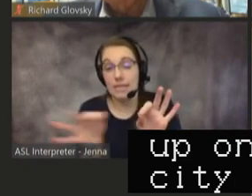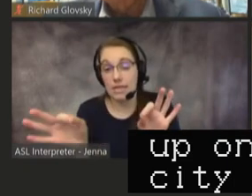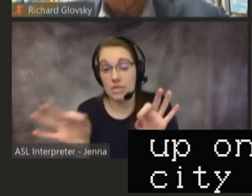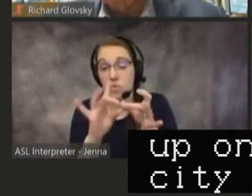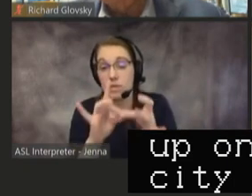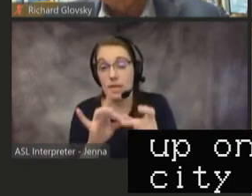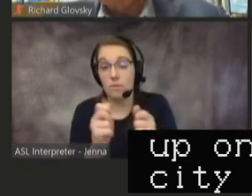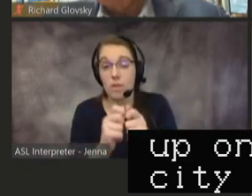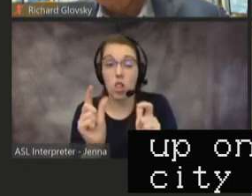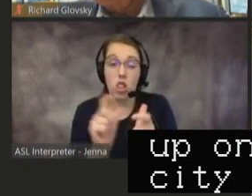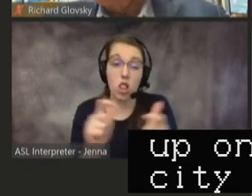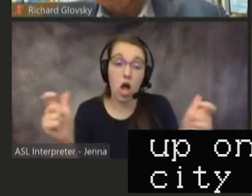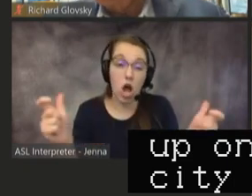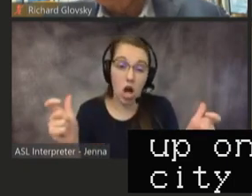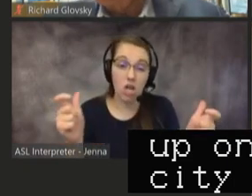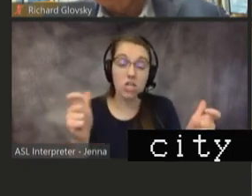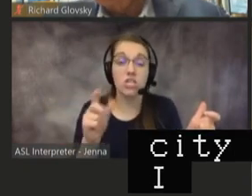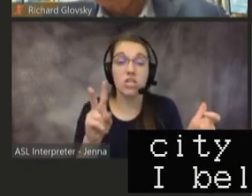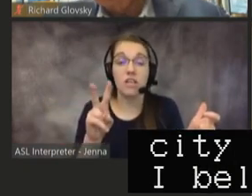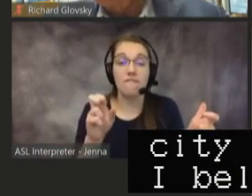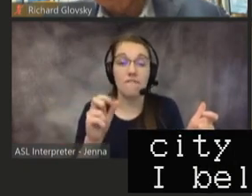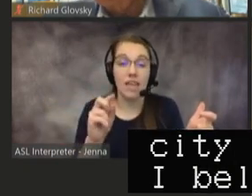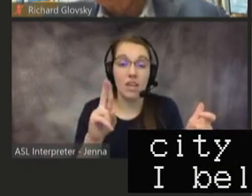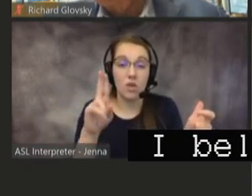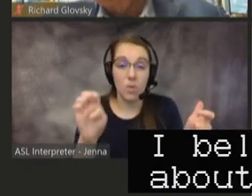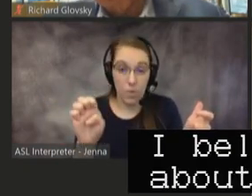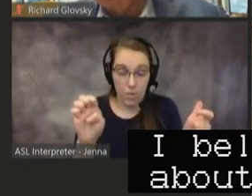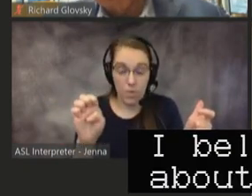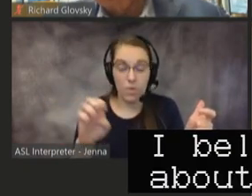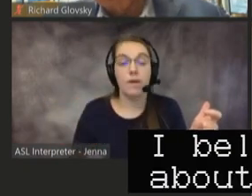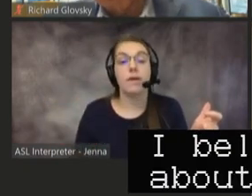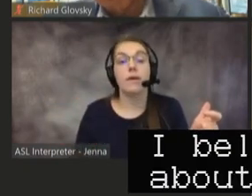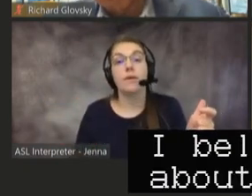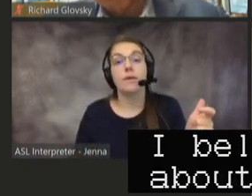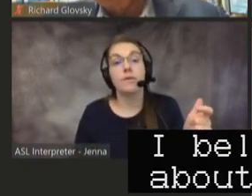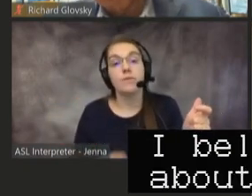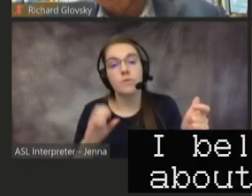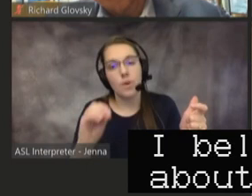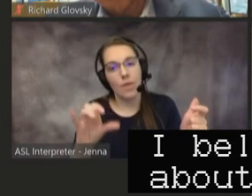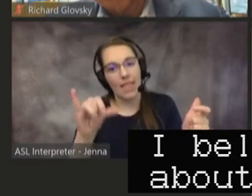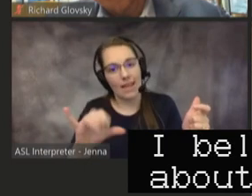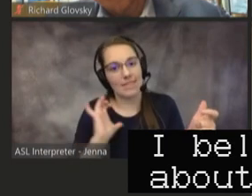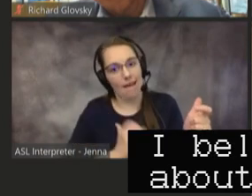is kind of what we're trying to look into, is